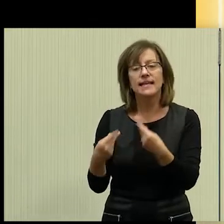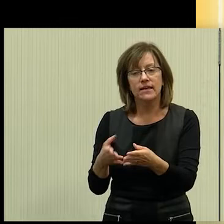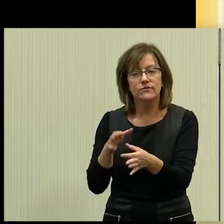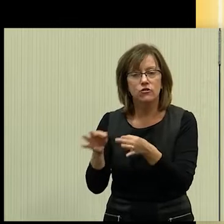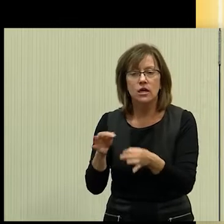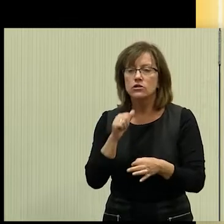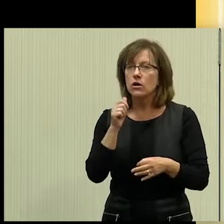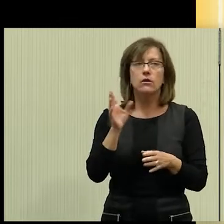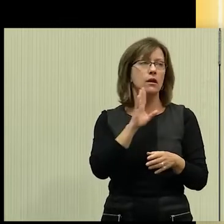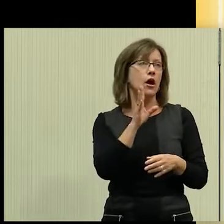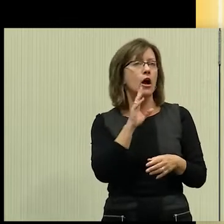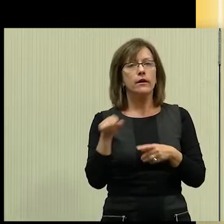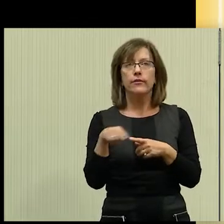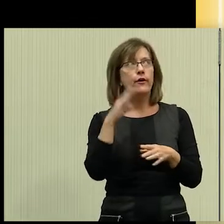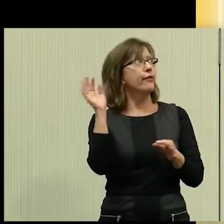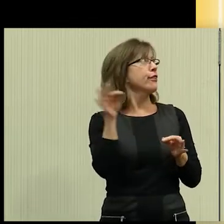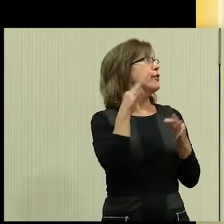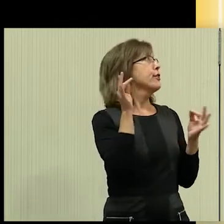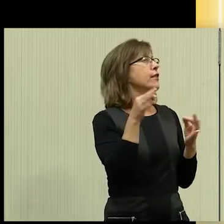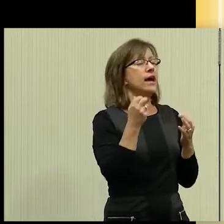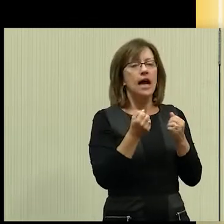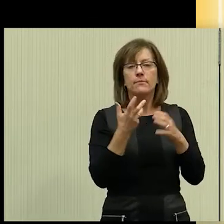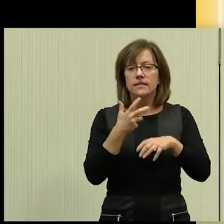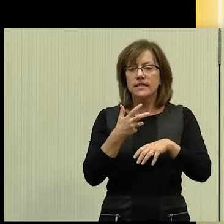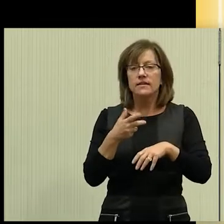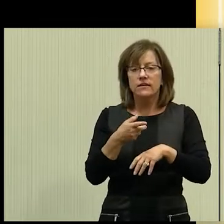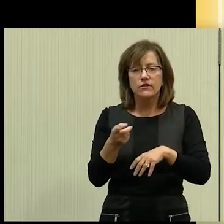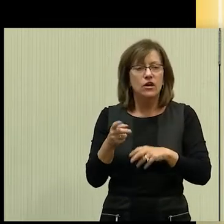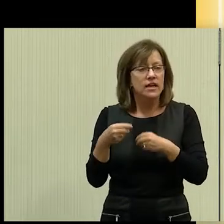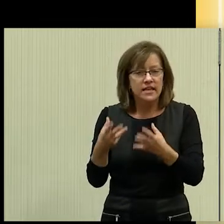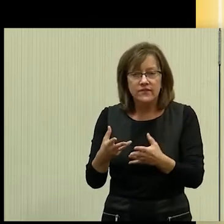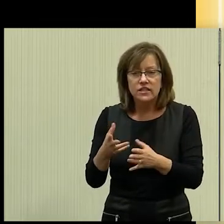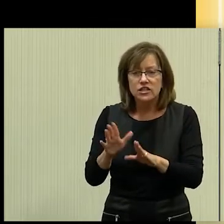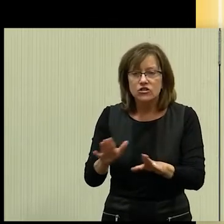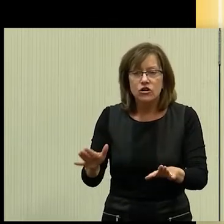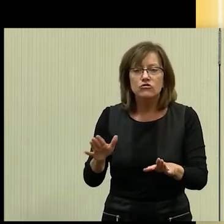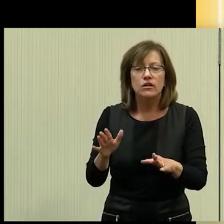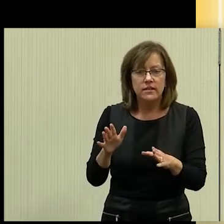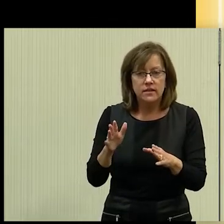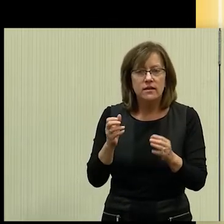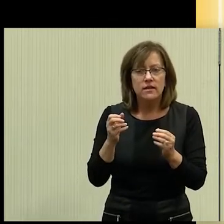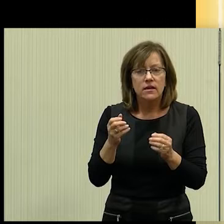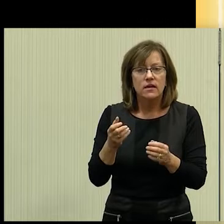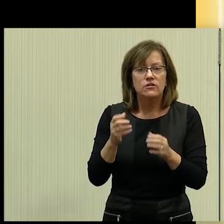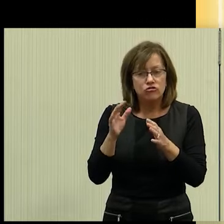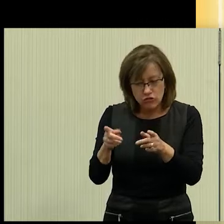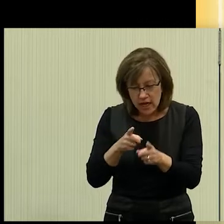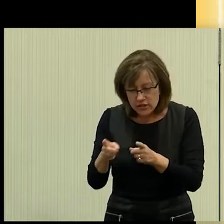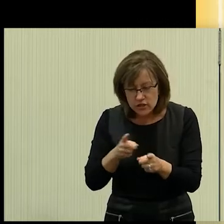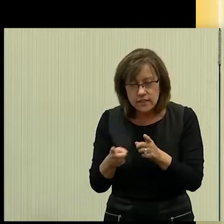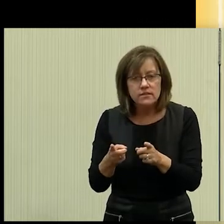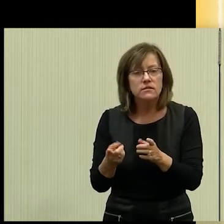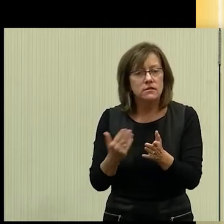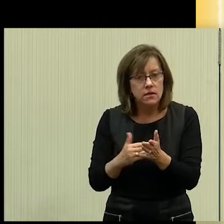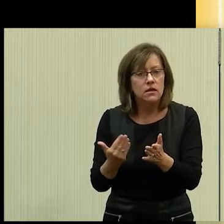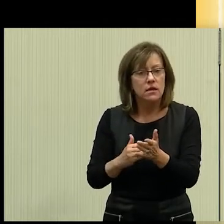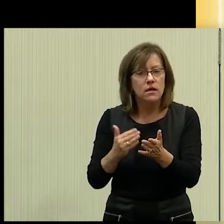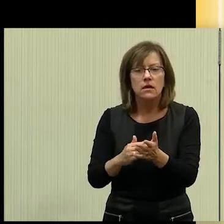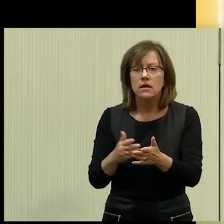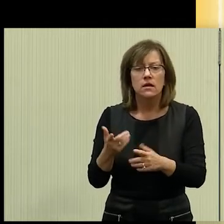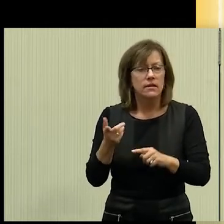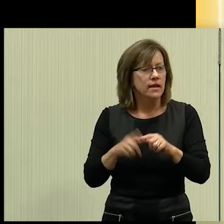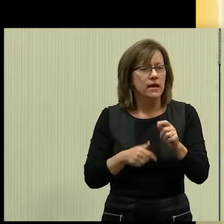directions. How many of you have given children multiple directions, even if it's 2 at a time, and they don't ever follow through? It's too much for